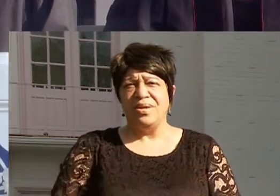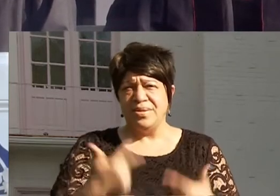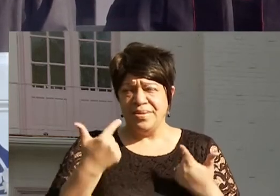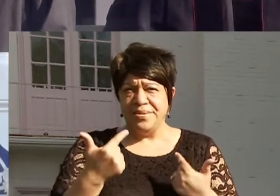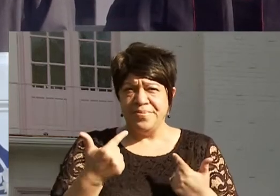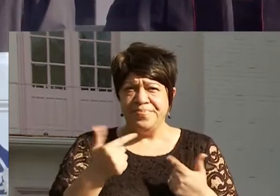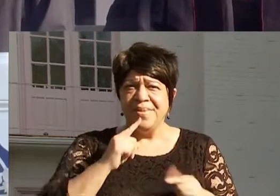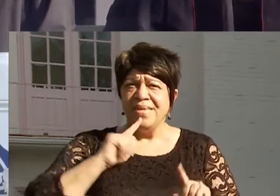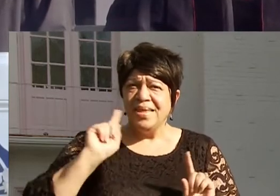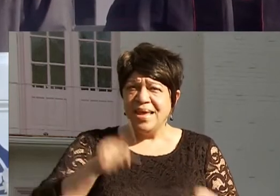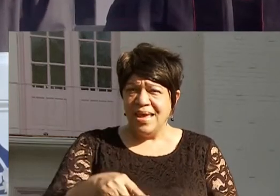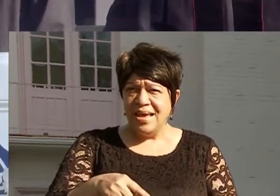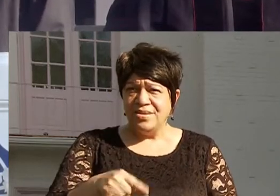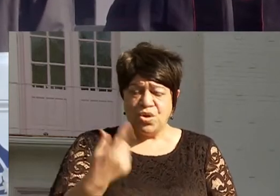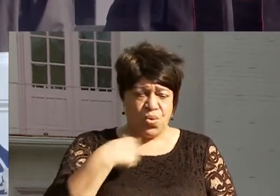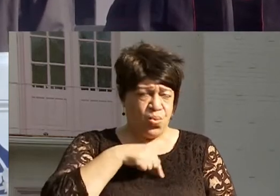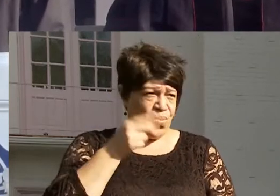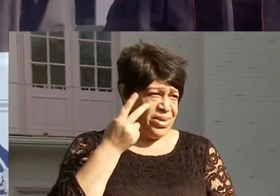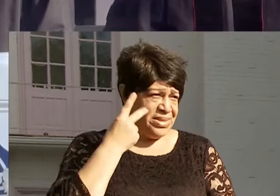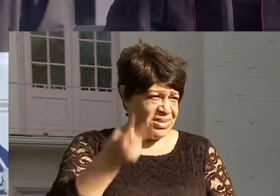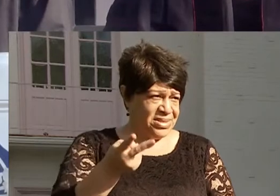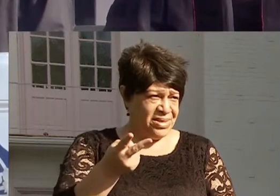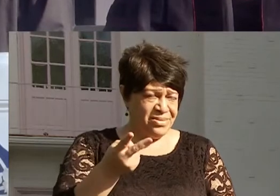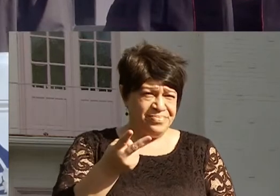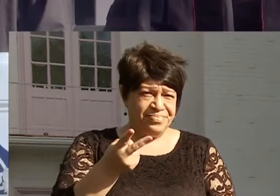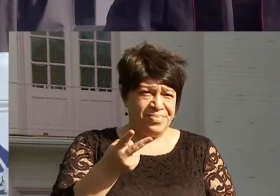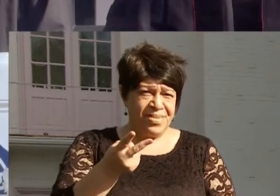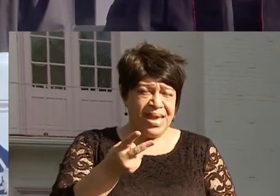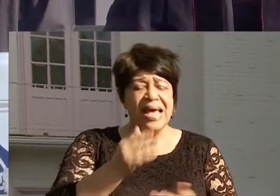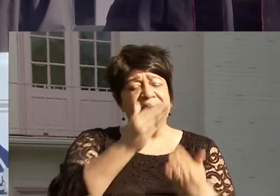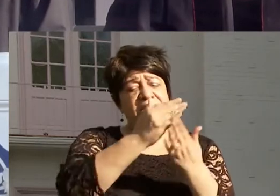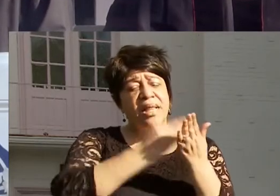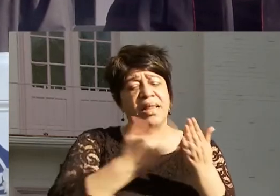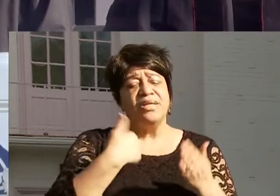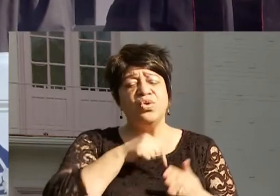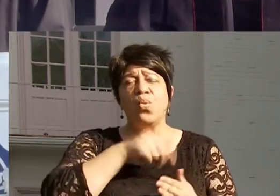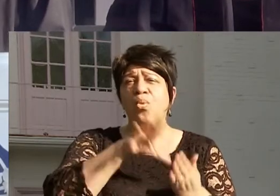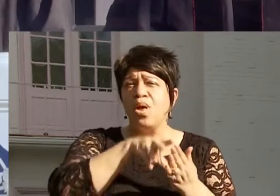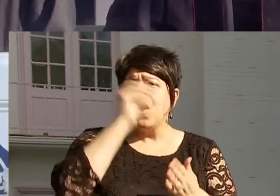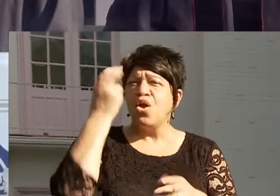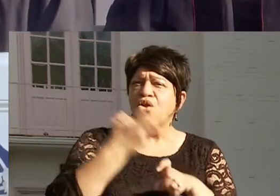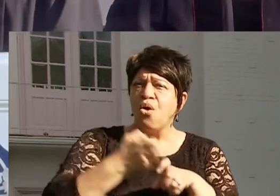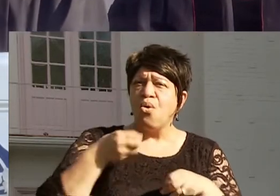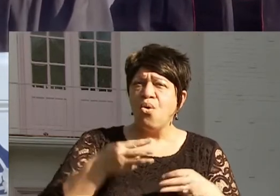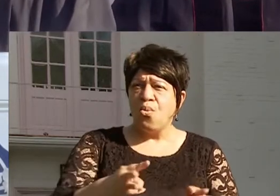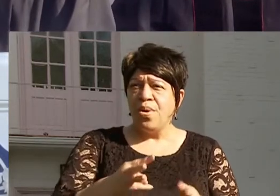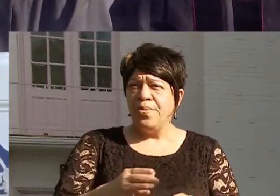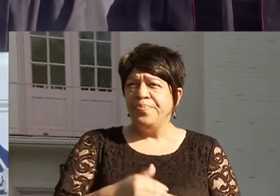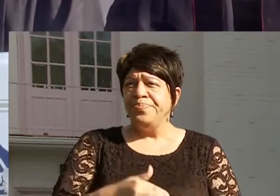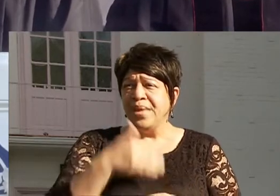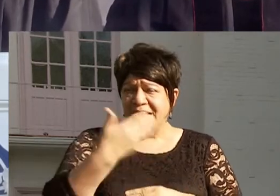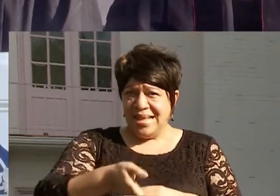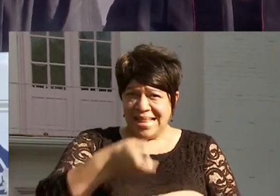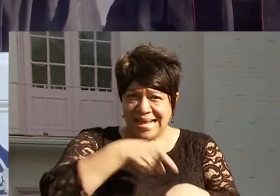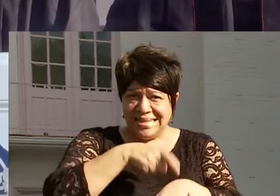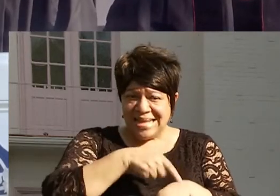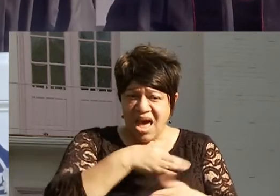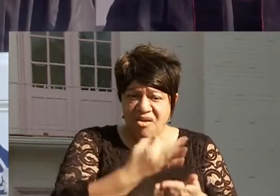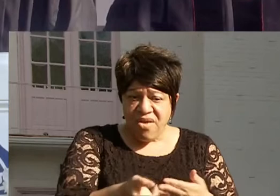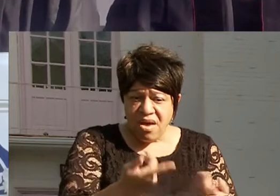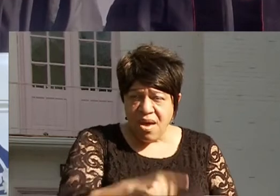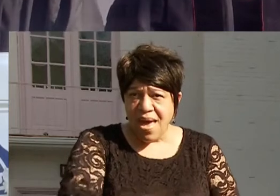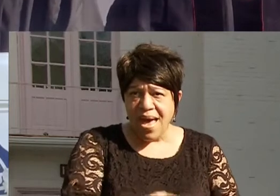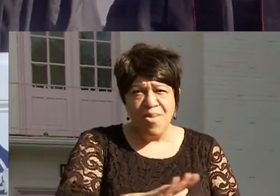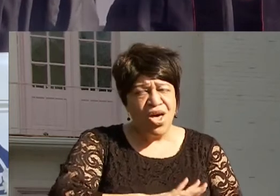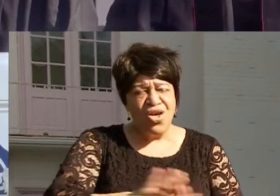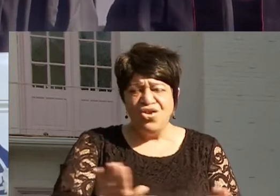The answers we seek typically come in the lessons we learn the hard way. The next time failure comes, don't look